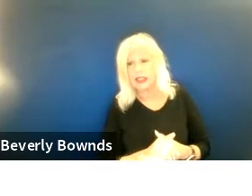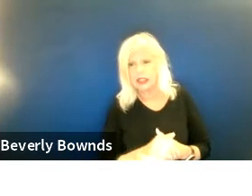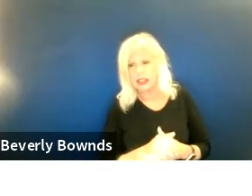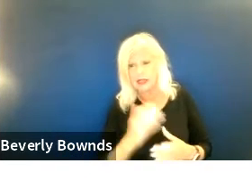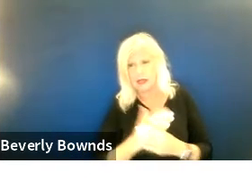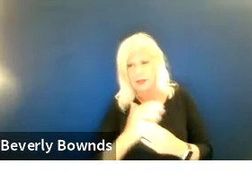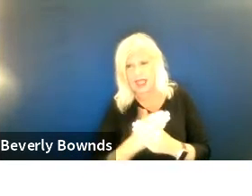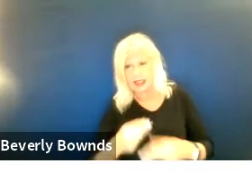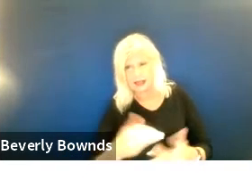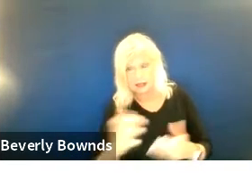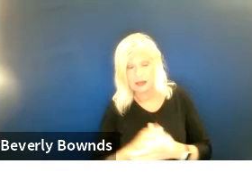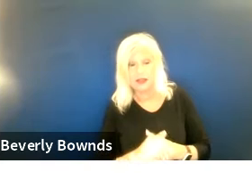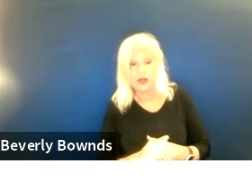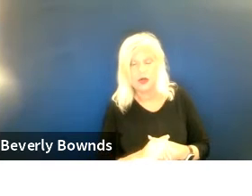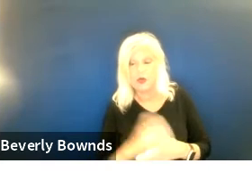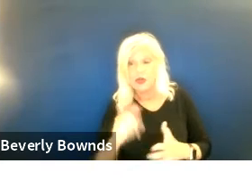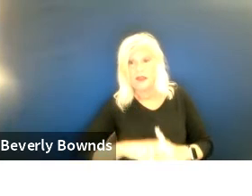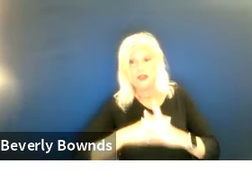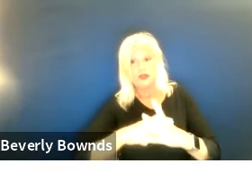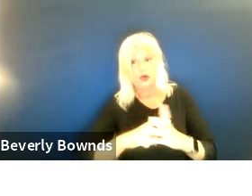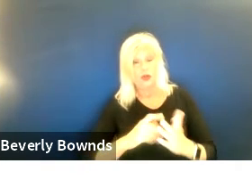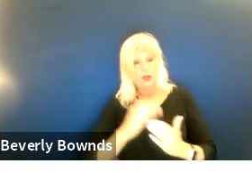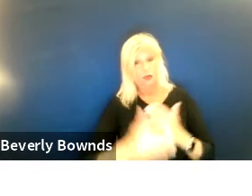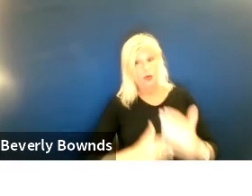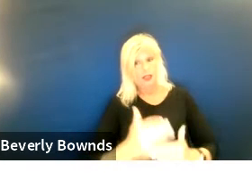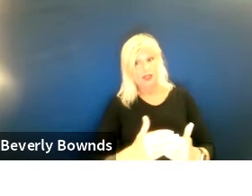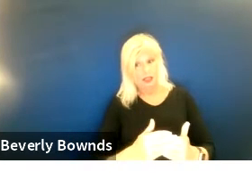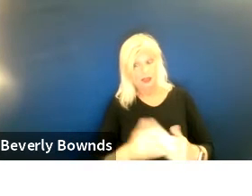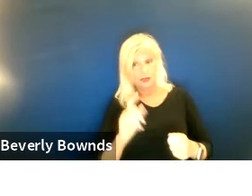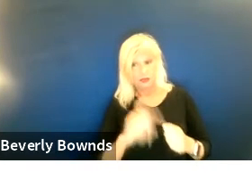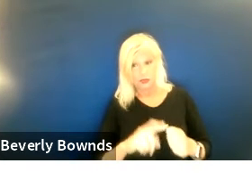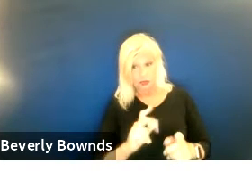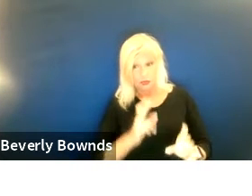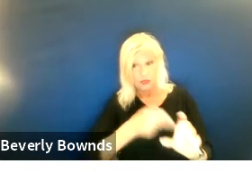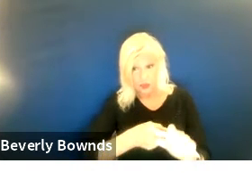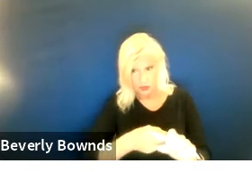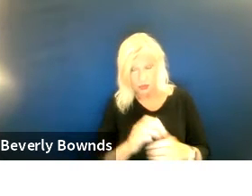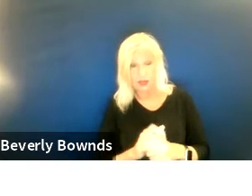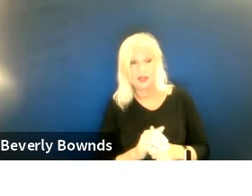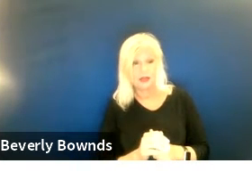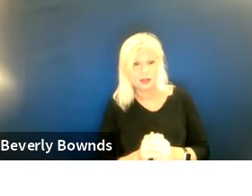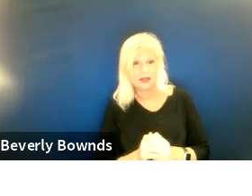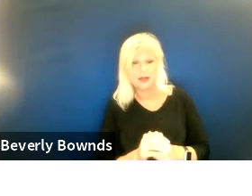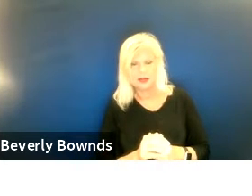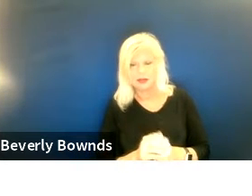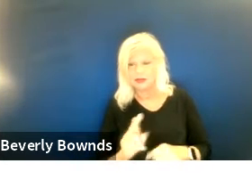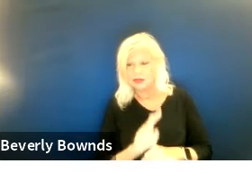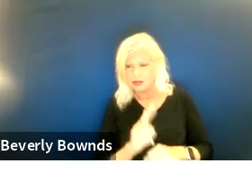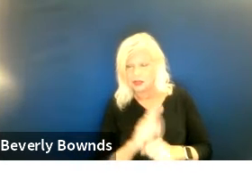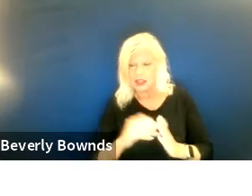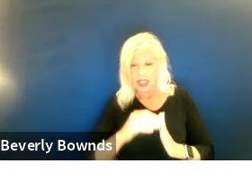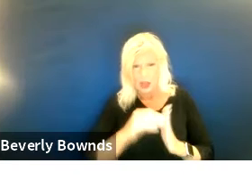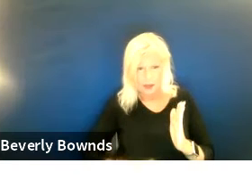here. Once they start the process, to again reduce the manual work involved, we complete